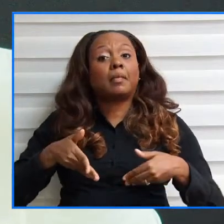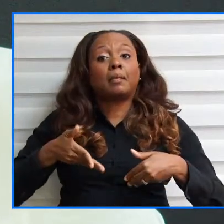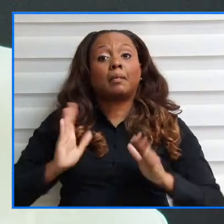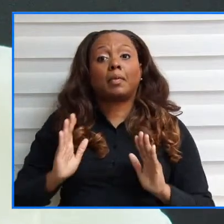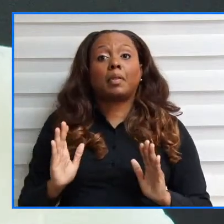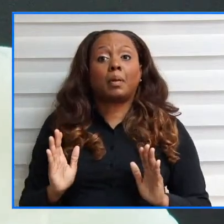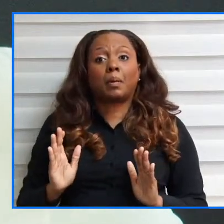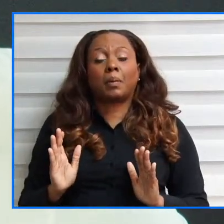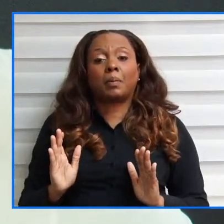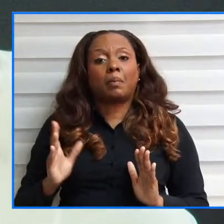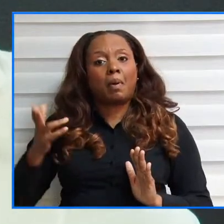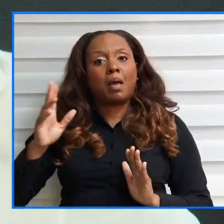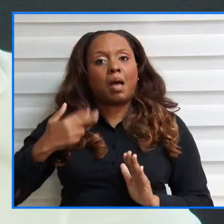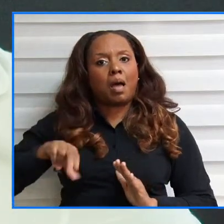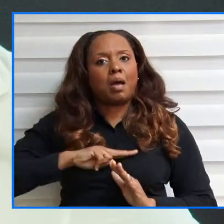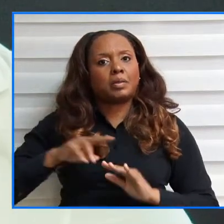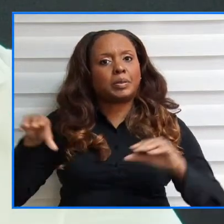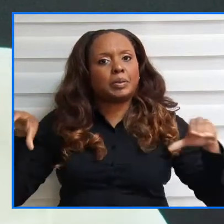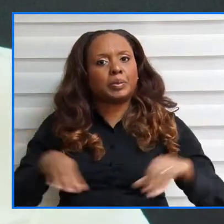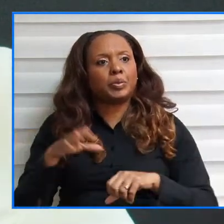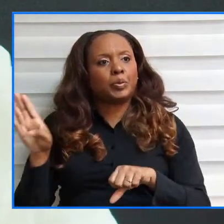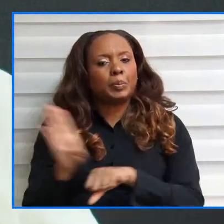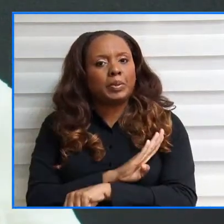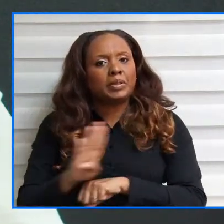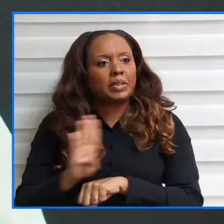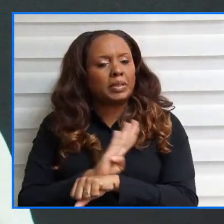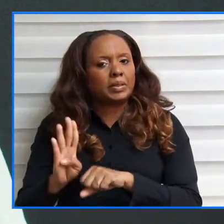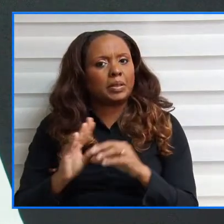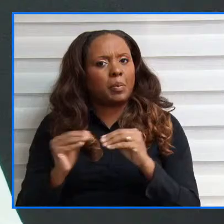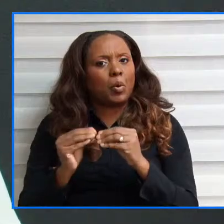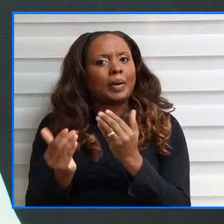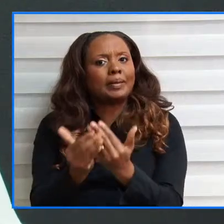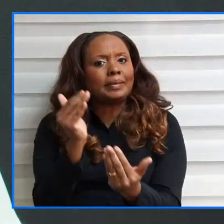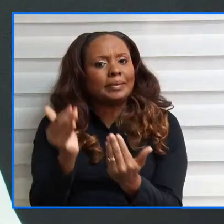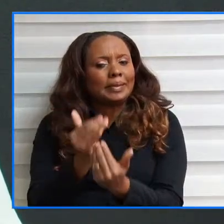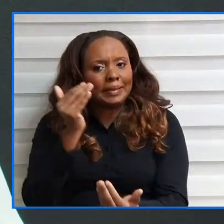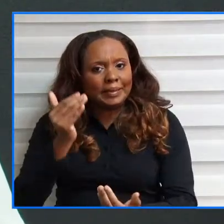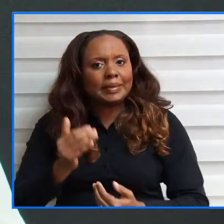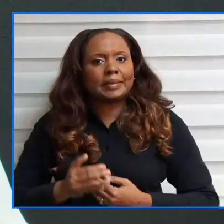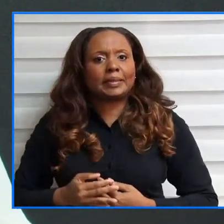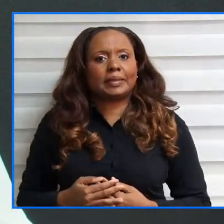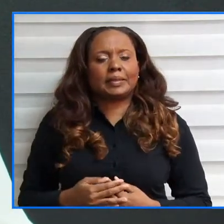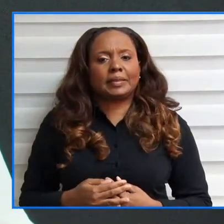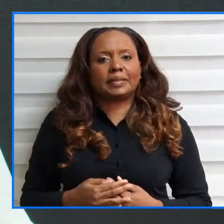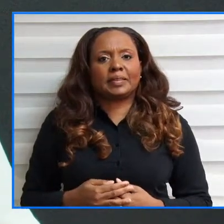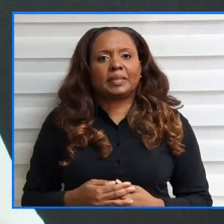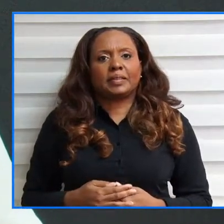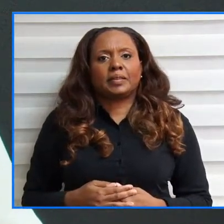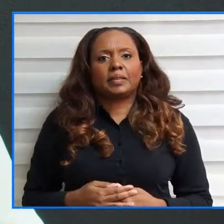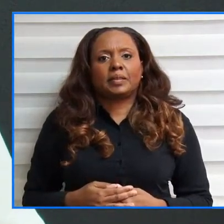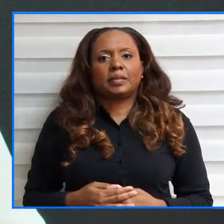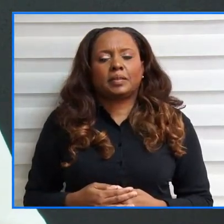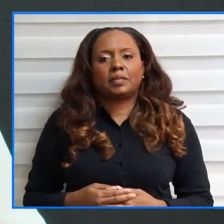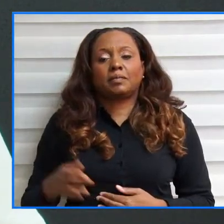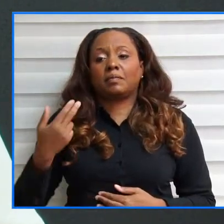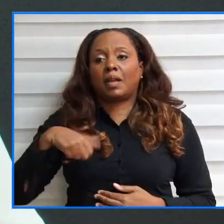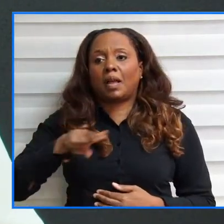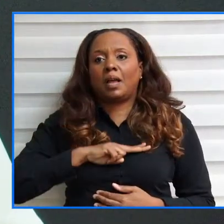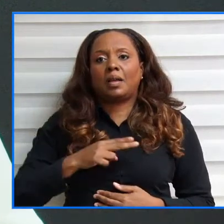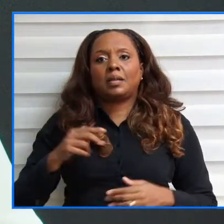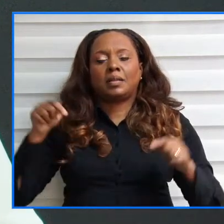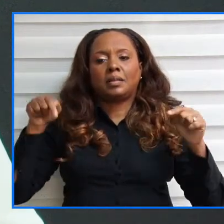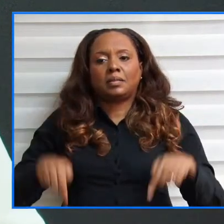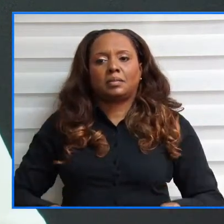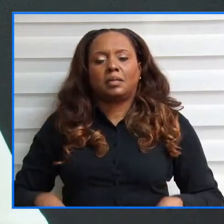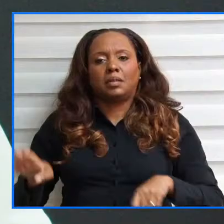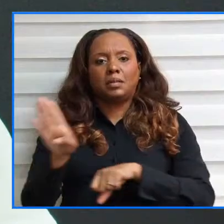in Africa and number 38 in the world. And as you know, this has been a bugbear for us in Barbados, and we feel